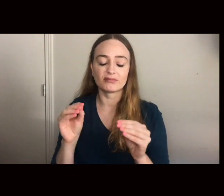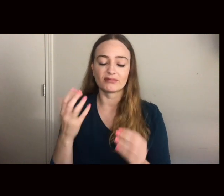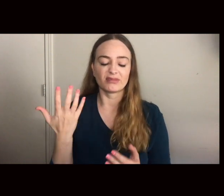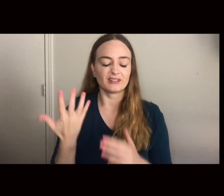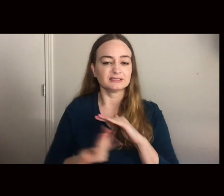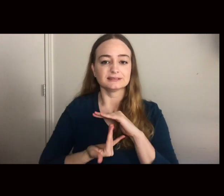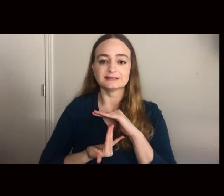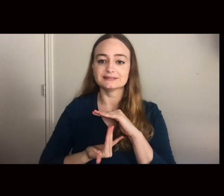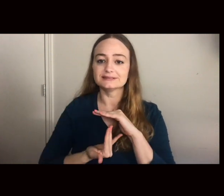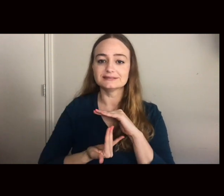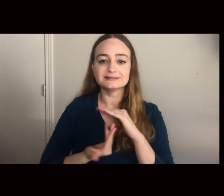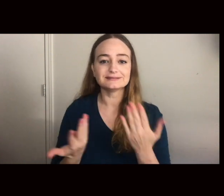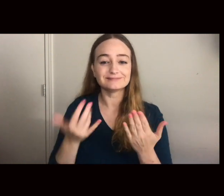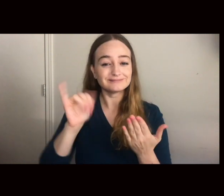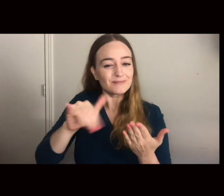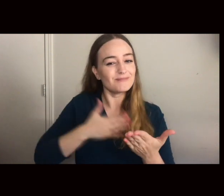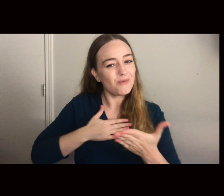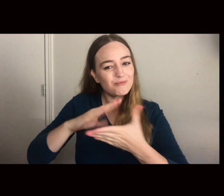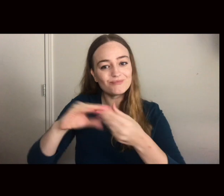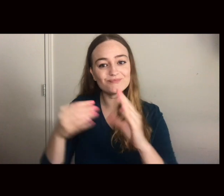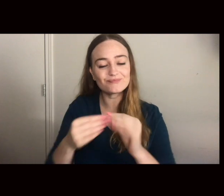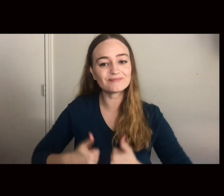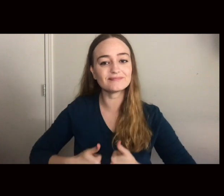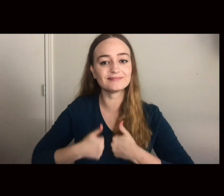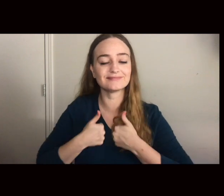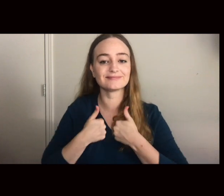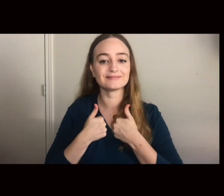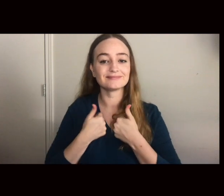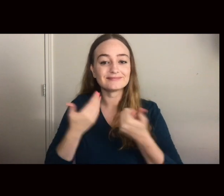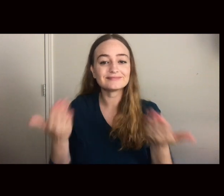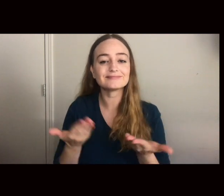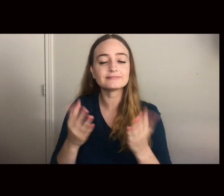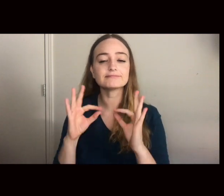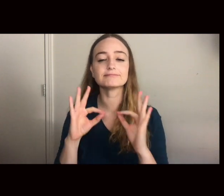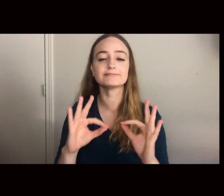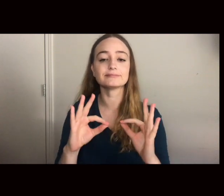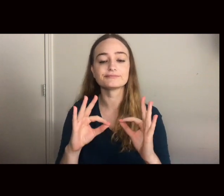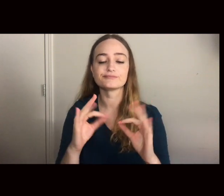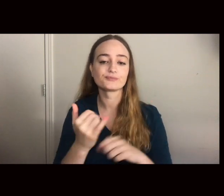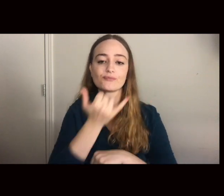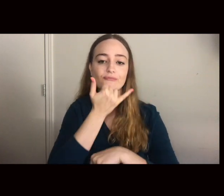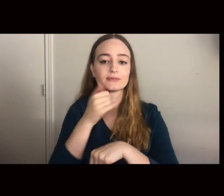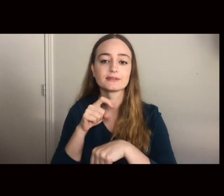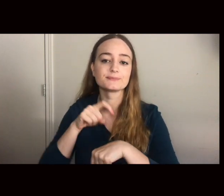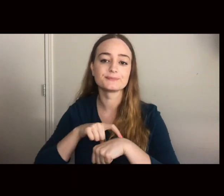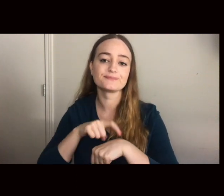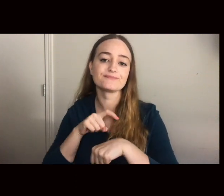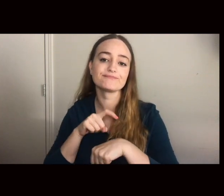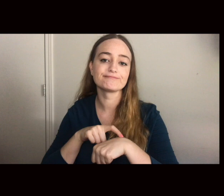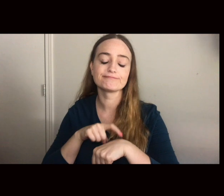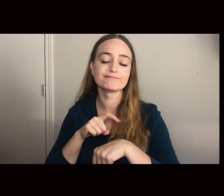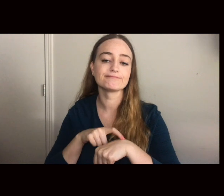walk out his office, head full of strife, 'cause this is the story of my life. I'm in the